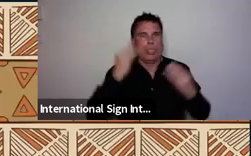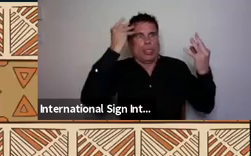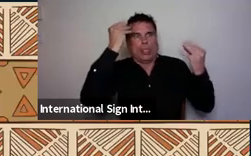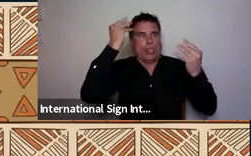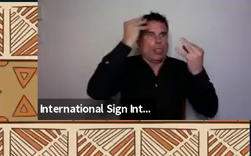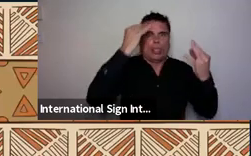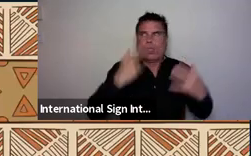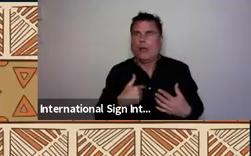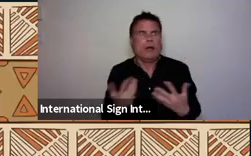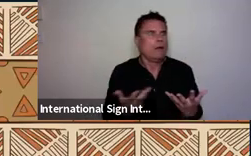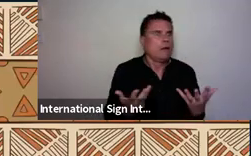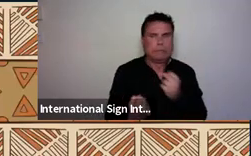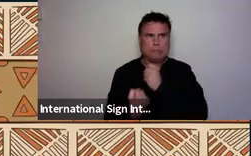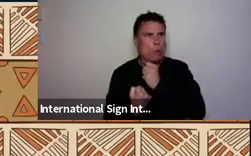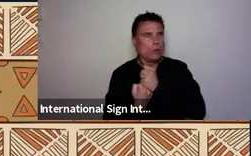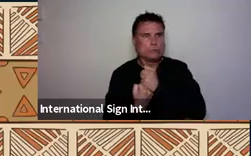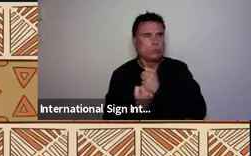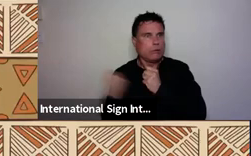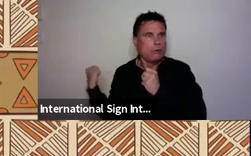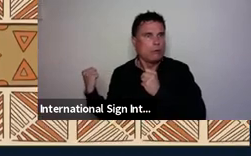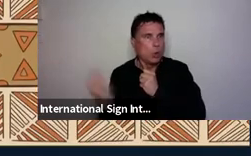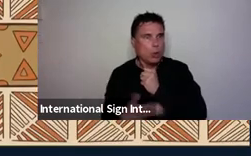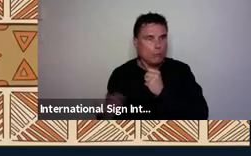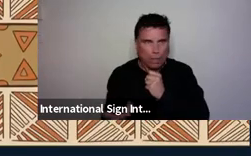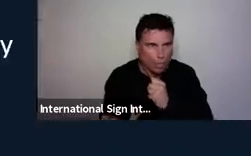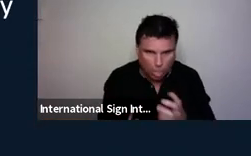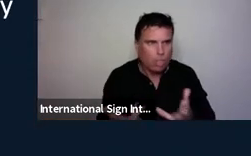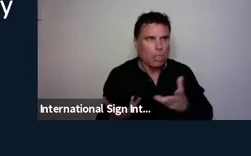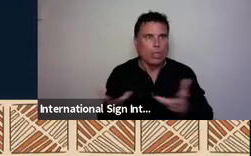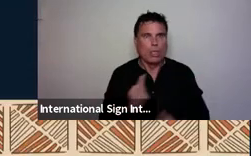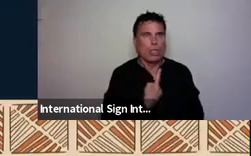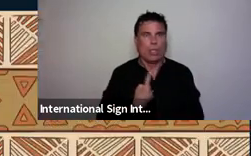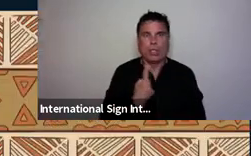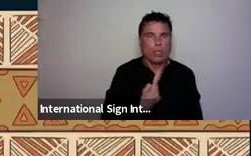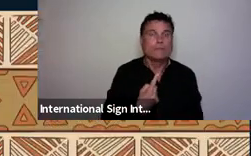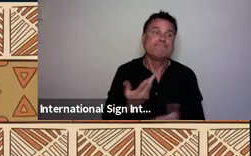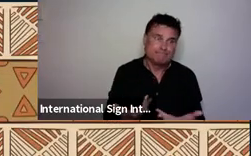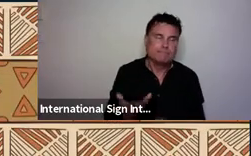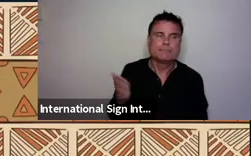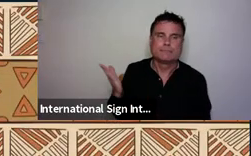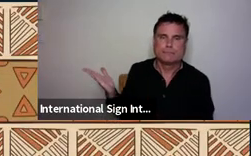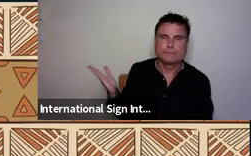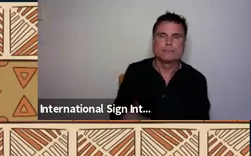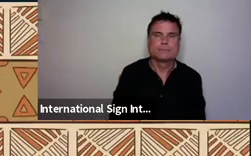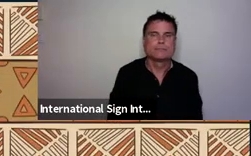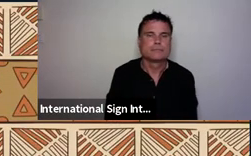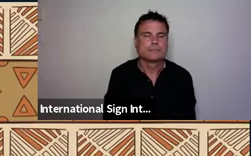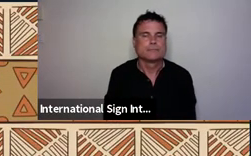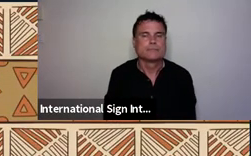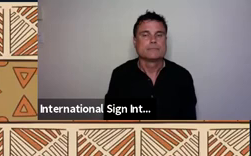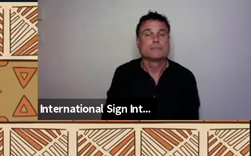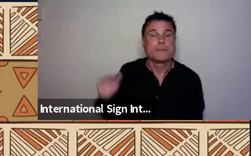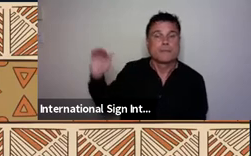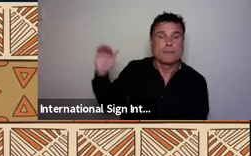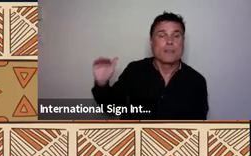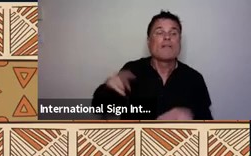valuable information to know. Next slide, please. Again, this is another slide from the Fiji survey, but I just